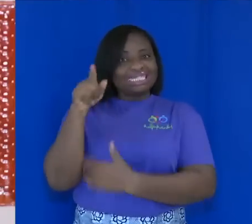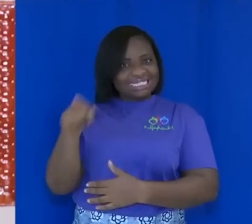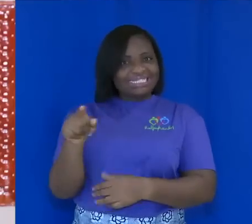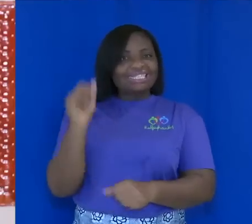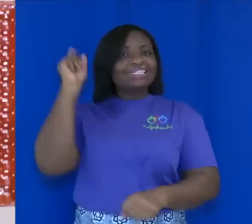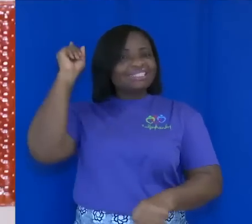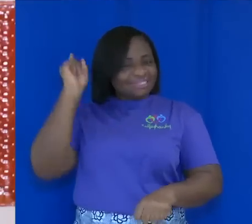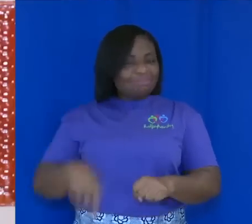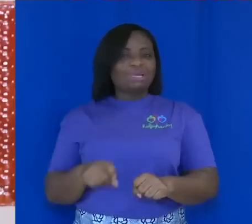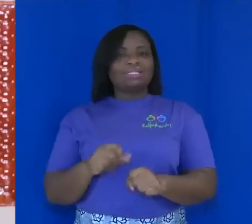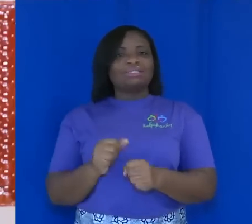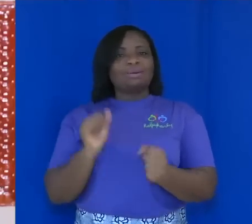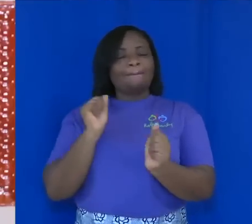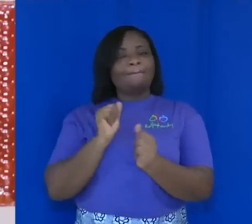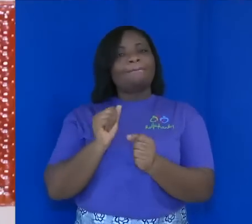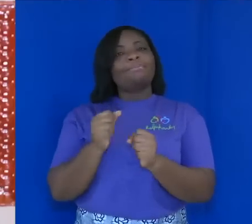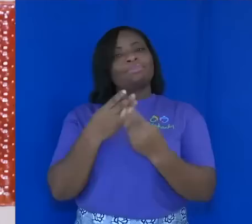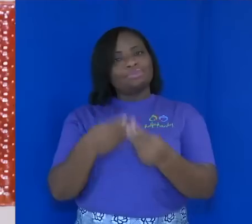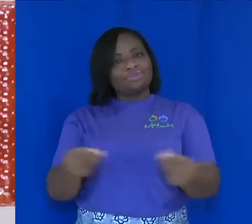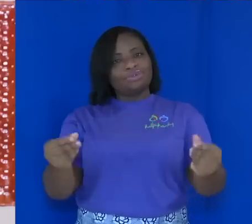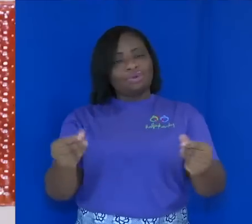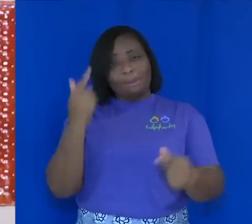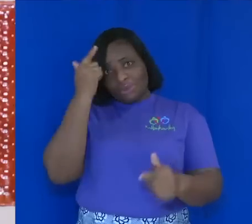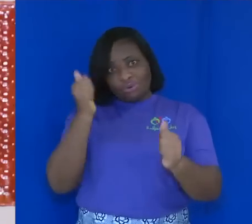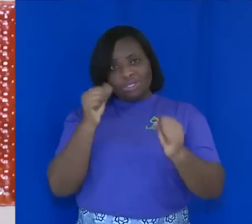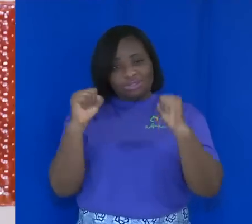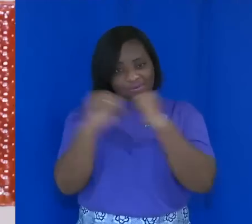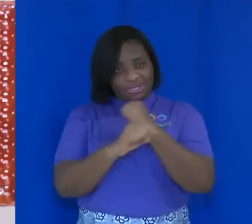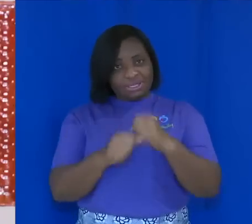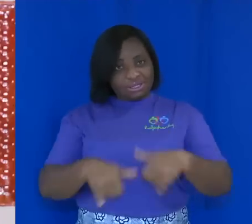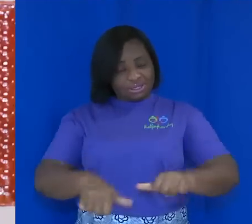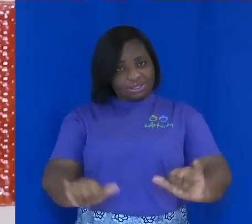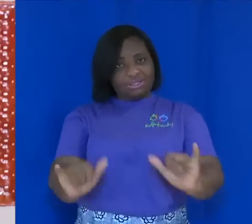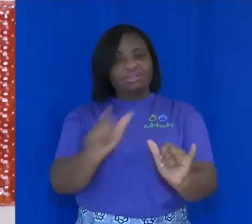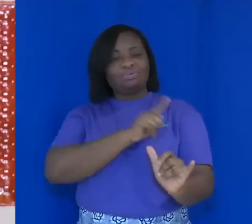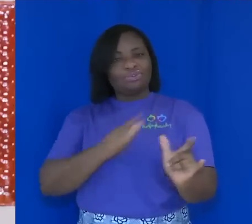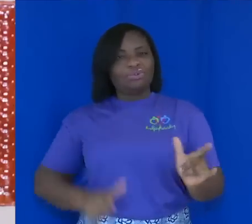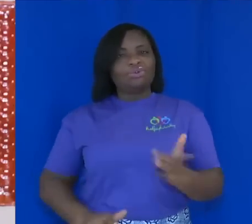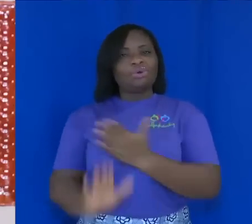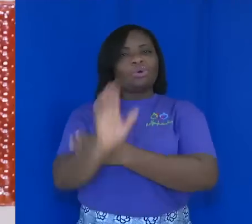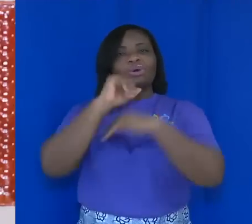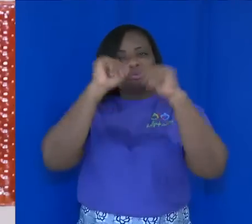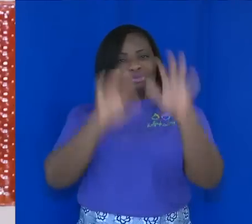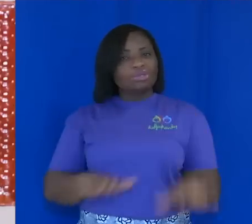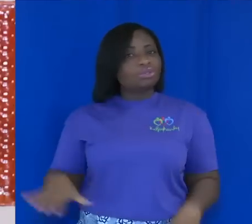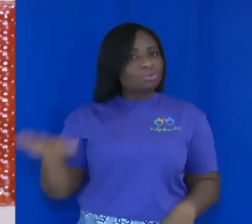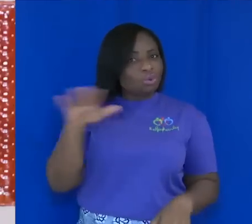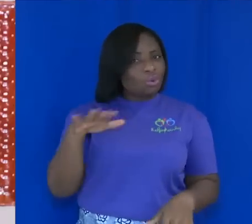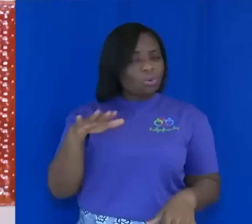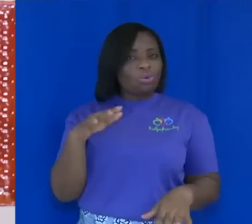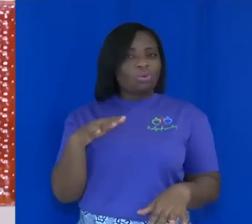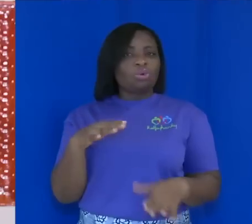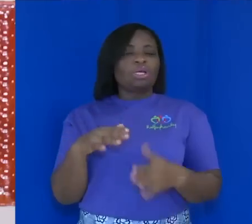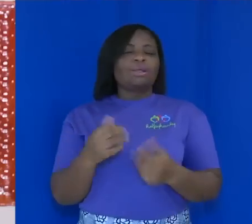this too shall pass, for the battle is still the Lord's. May God bless us all in our homeland,